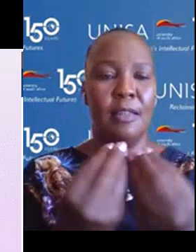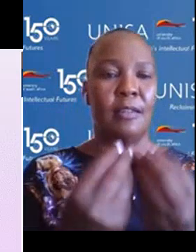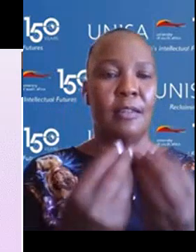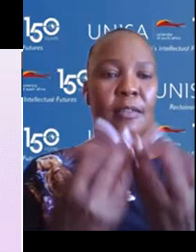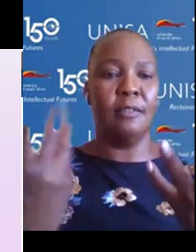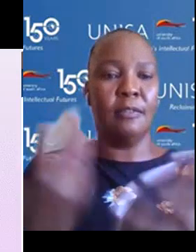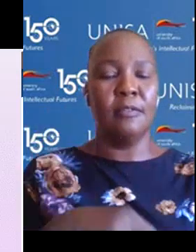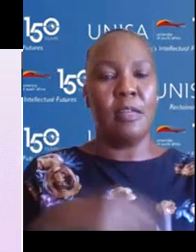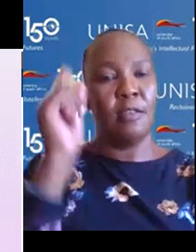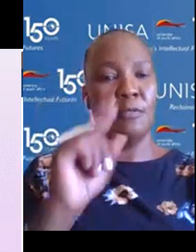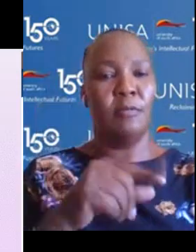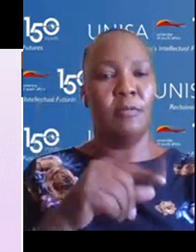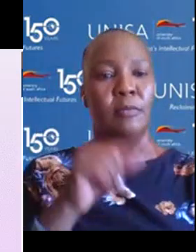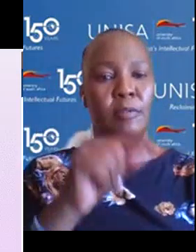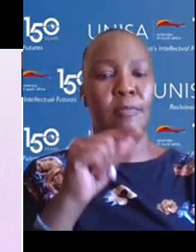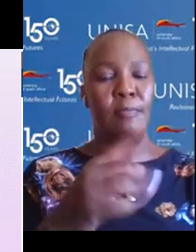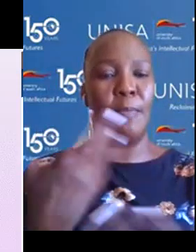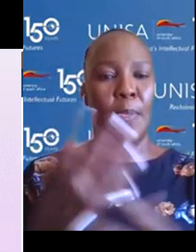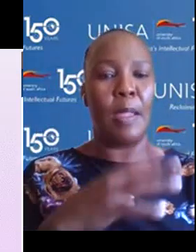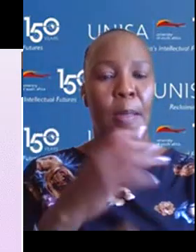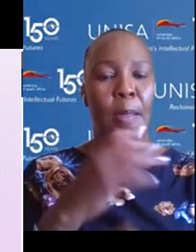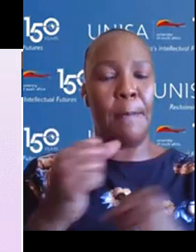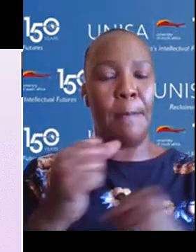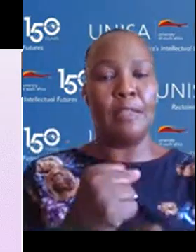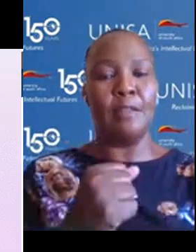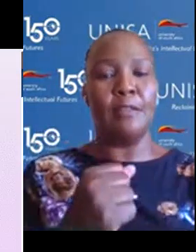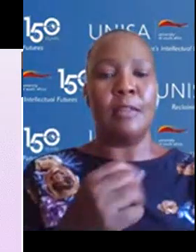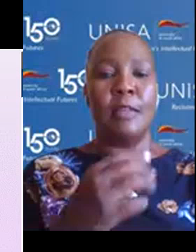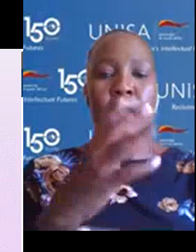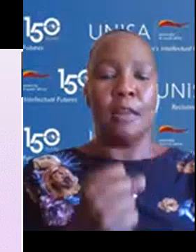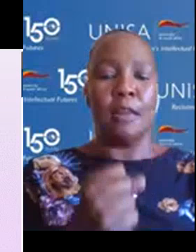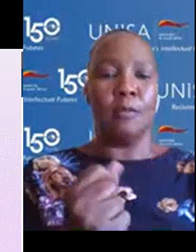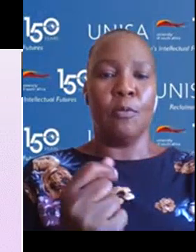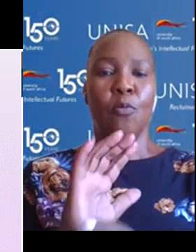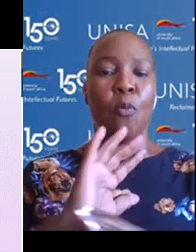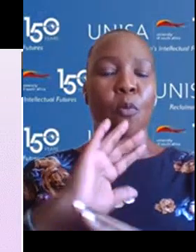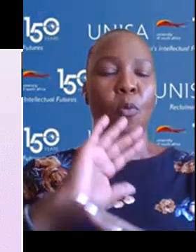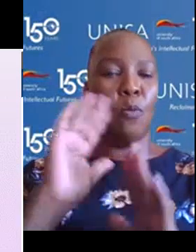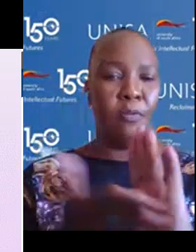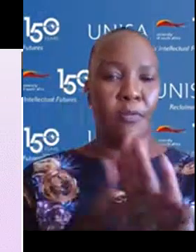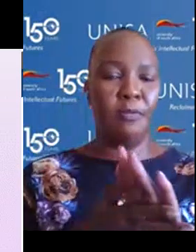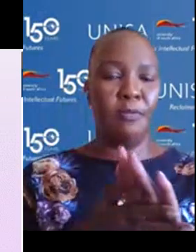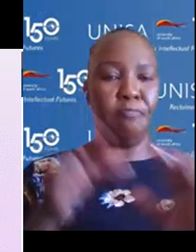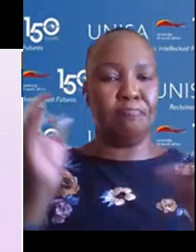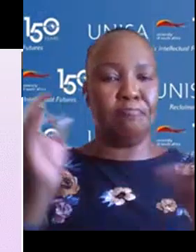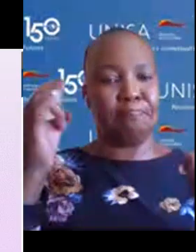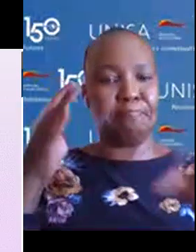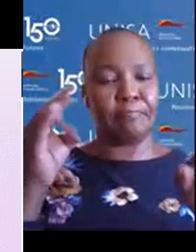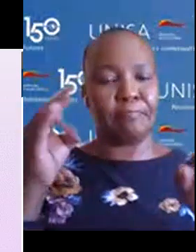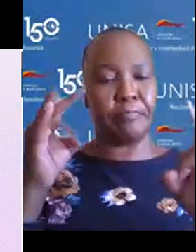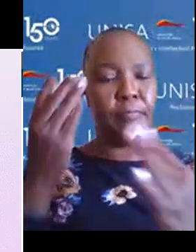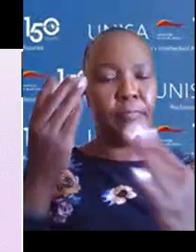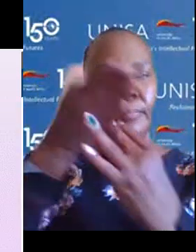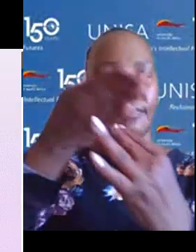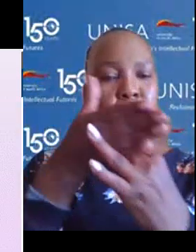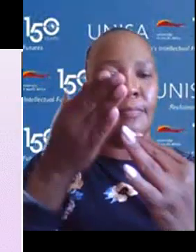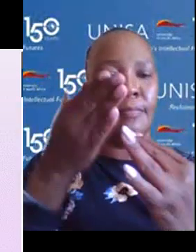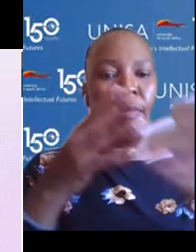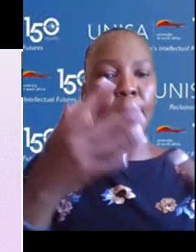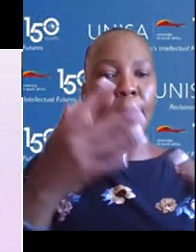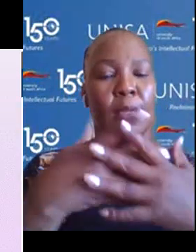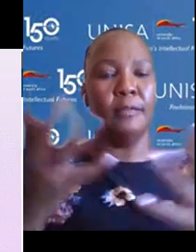must really think of it as this binder that contains all of the information that you can centrally access. And